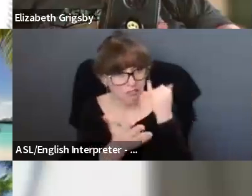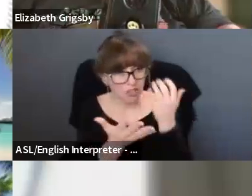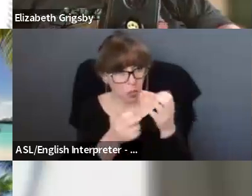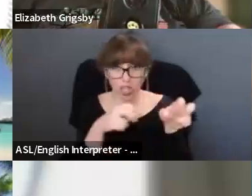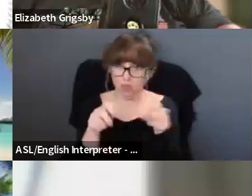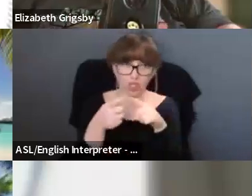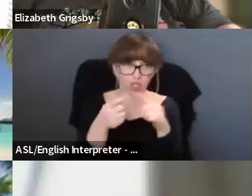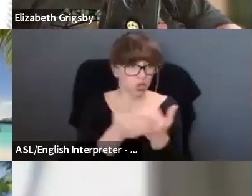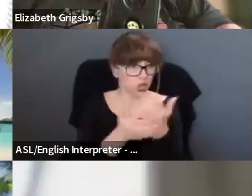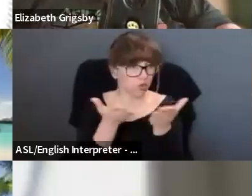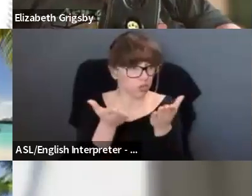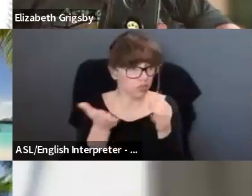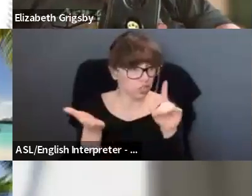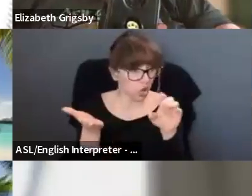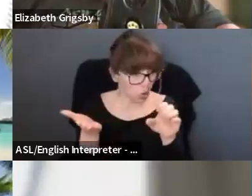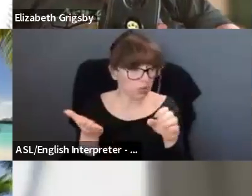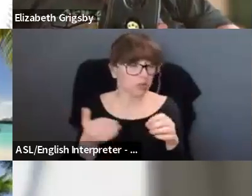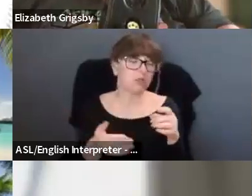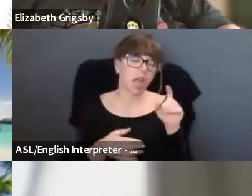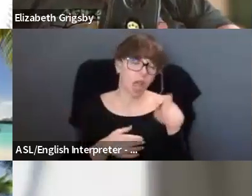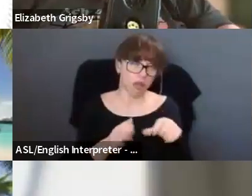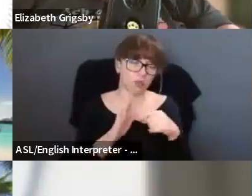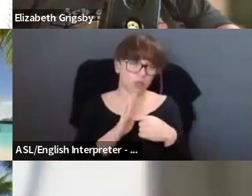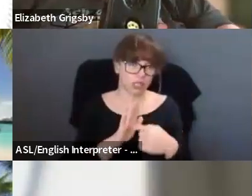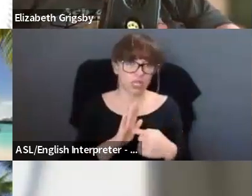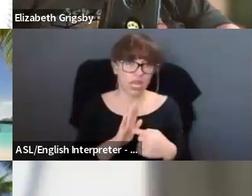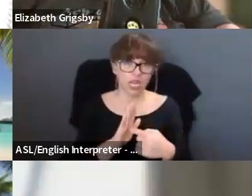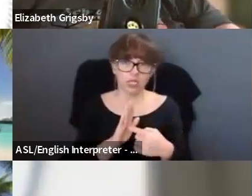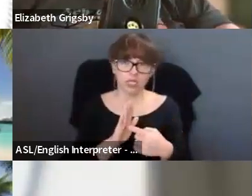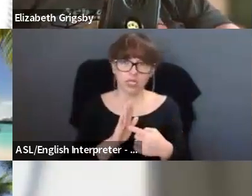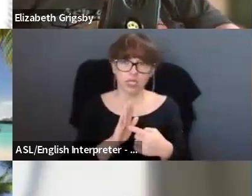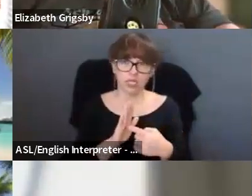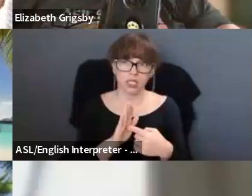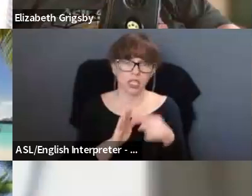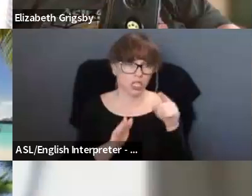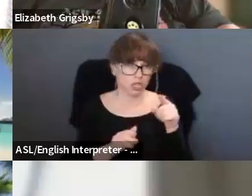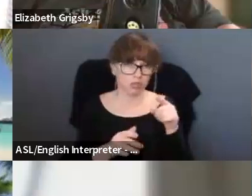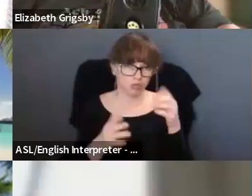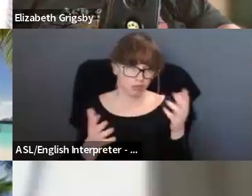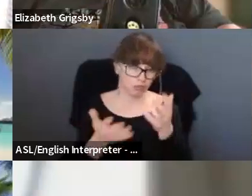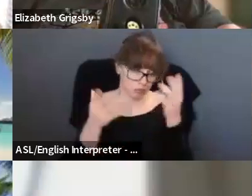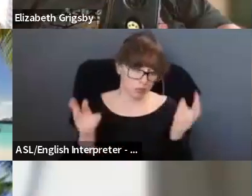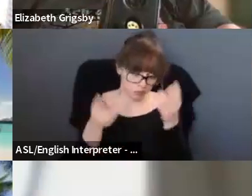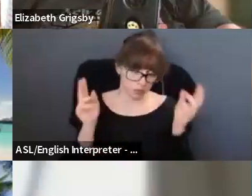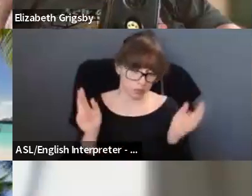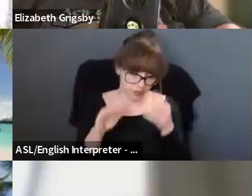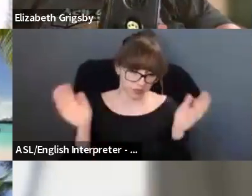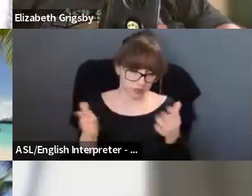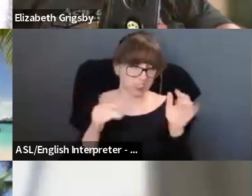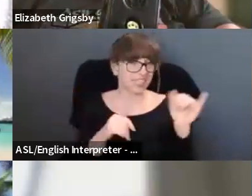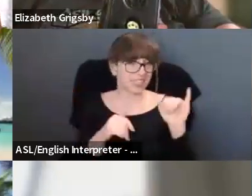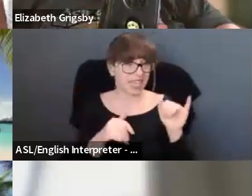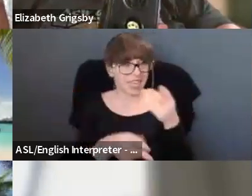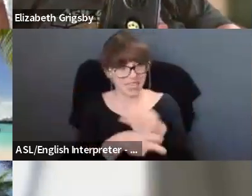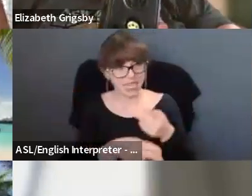that new service code, we are going to indicate that you're in essence keeping your hold